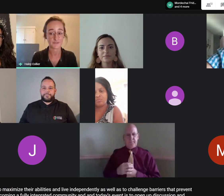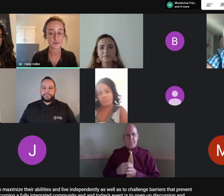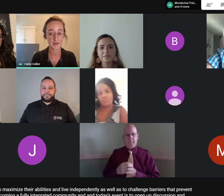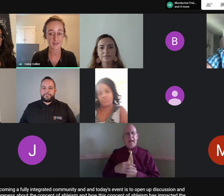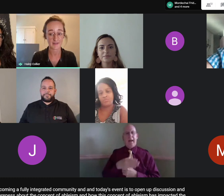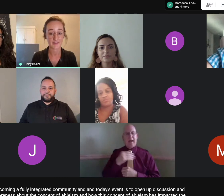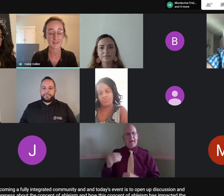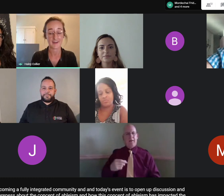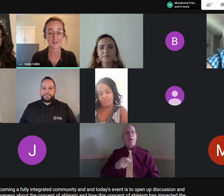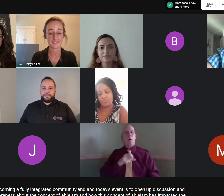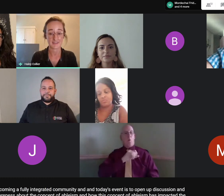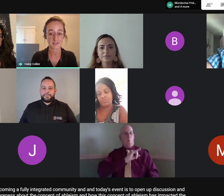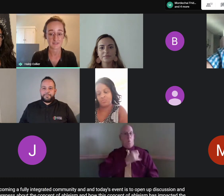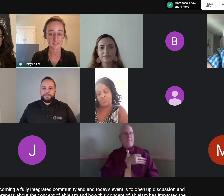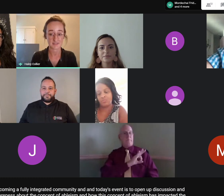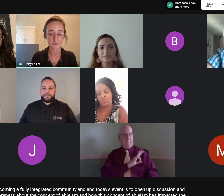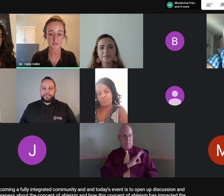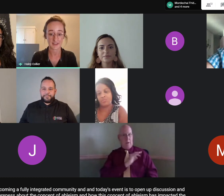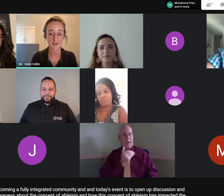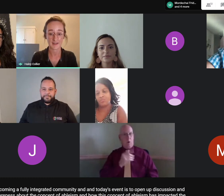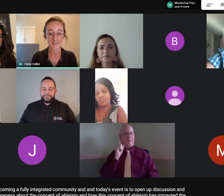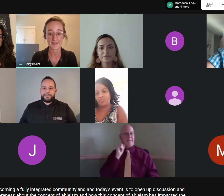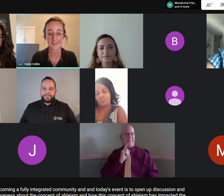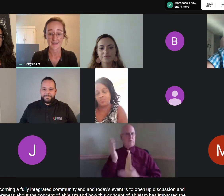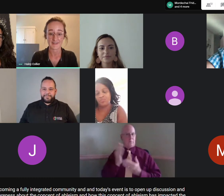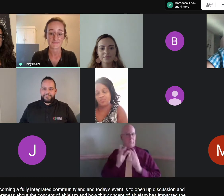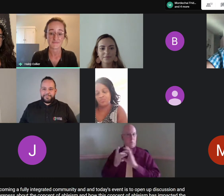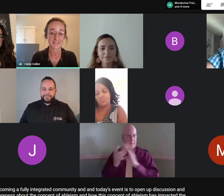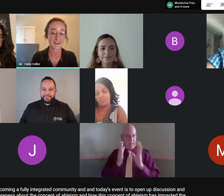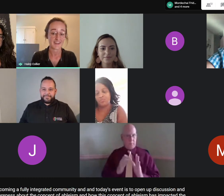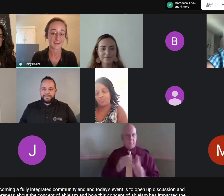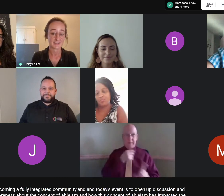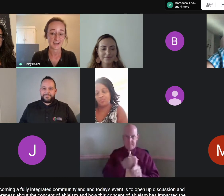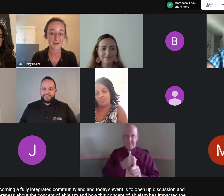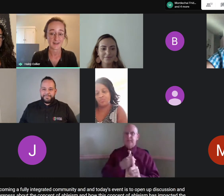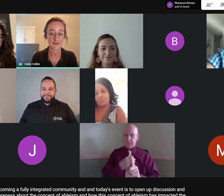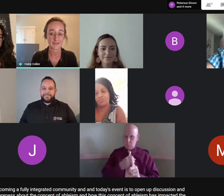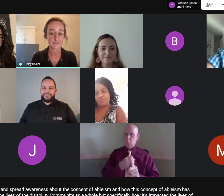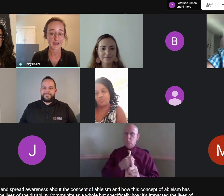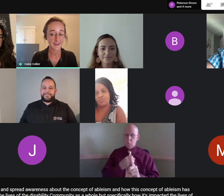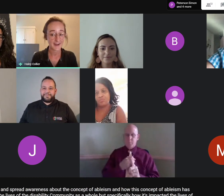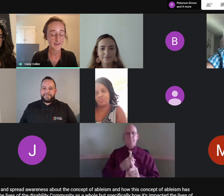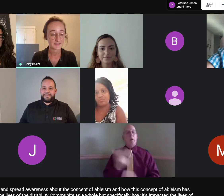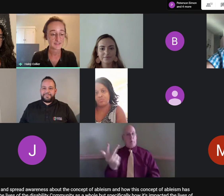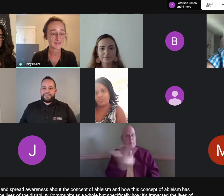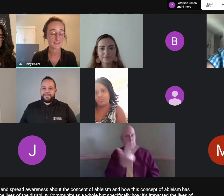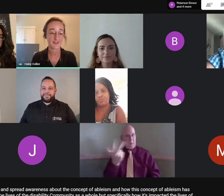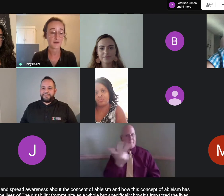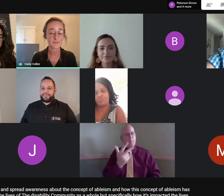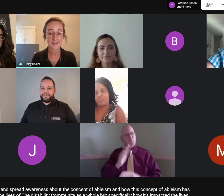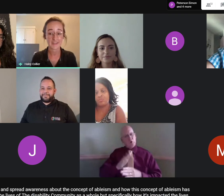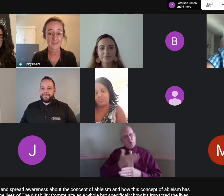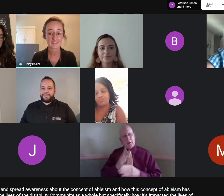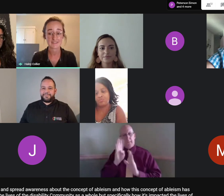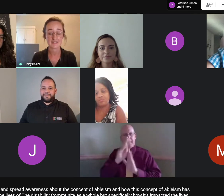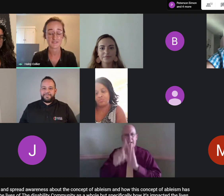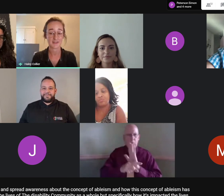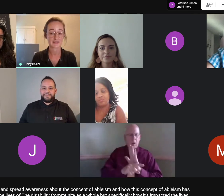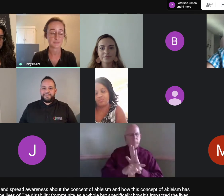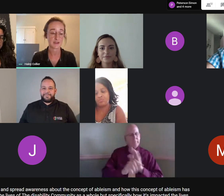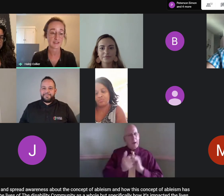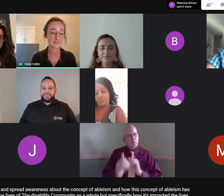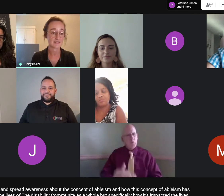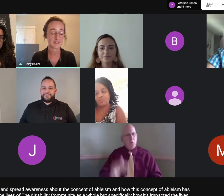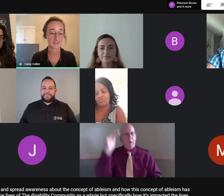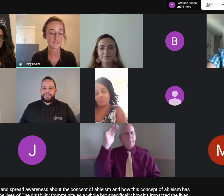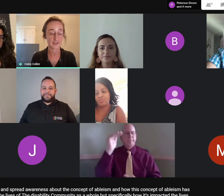member, Juan Fumero, our Deaf Services Coordinator. They are going to share about their backgrounds, their upbringings,